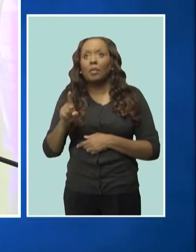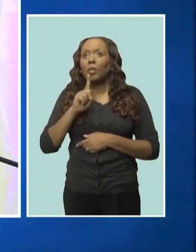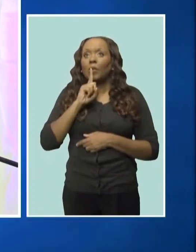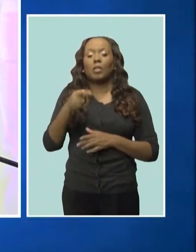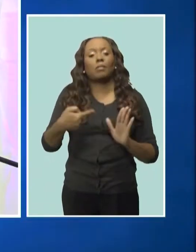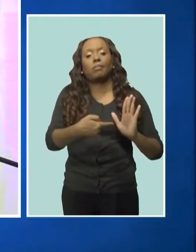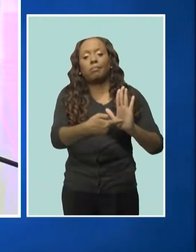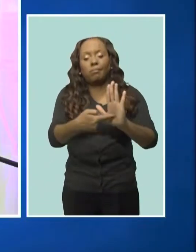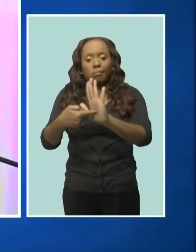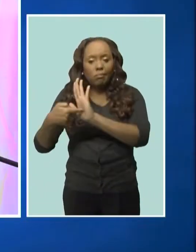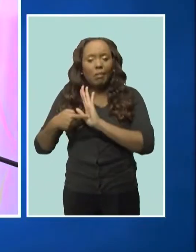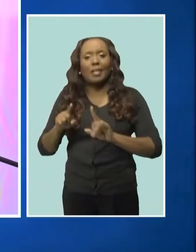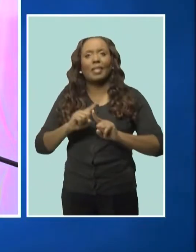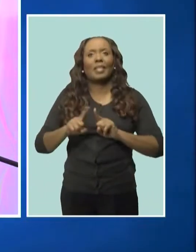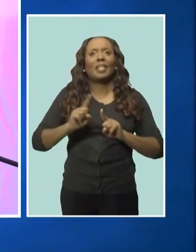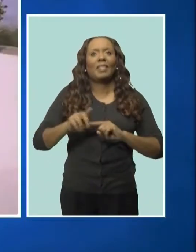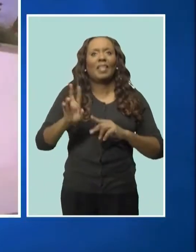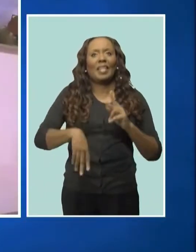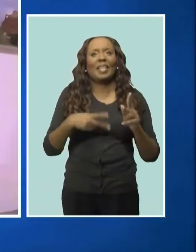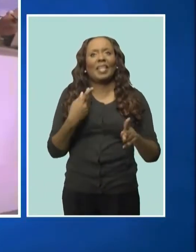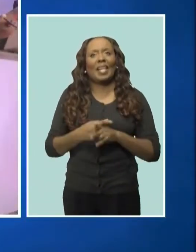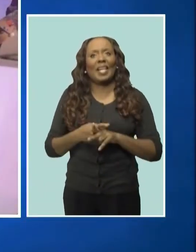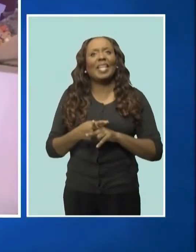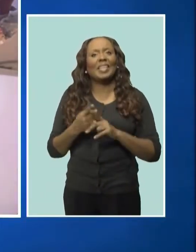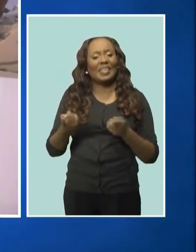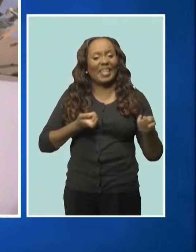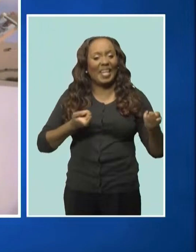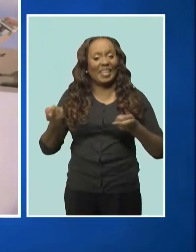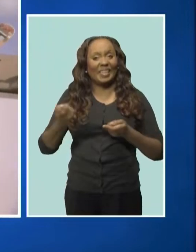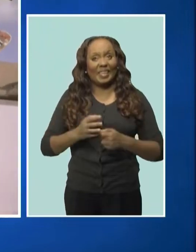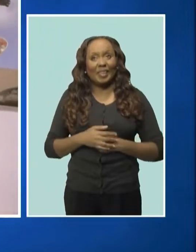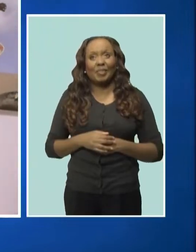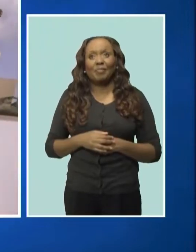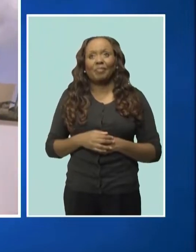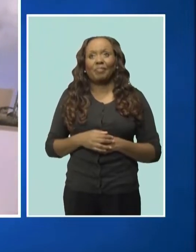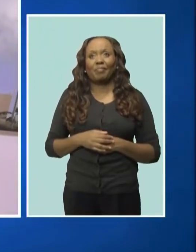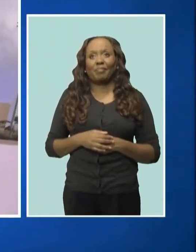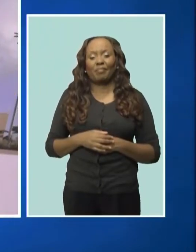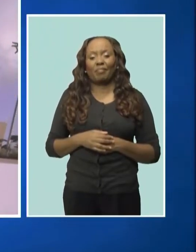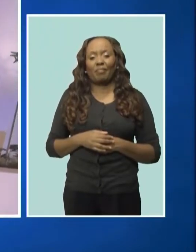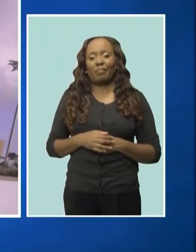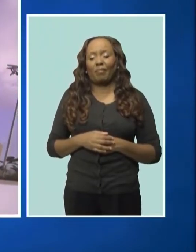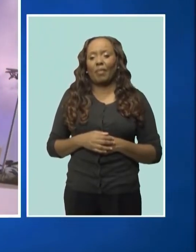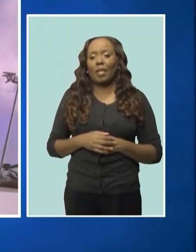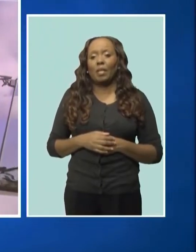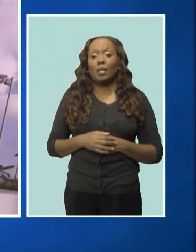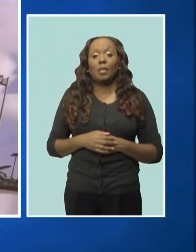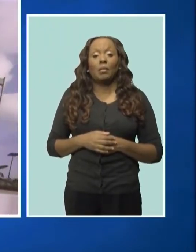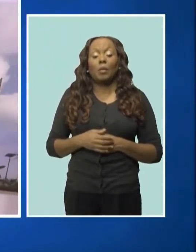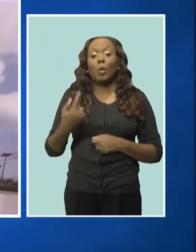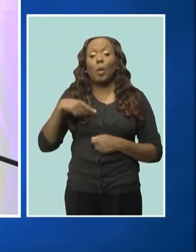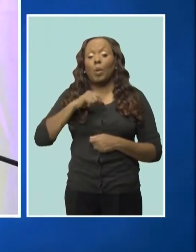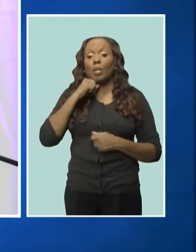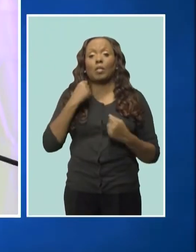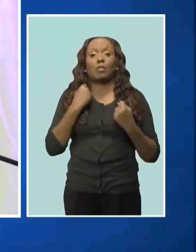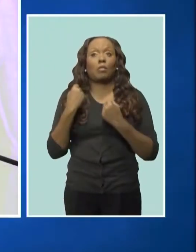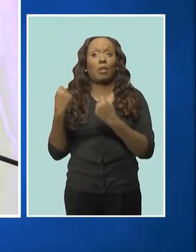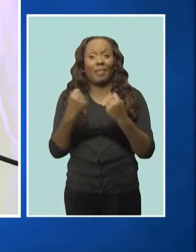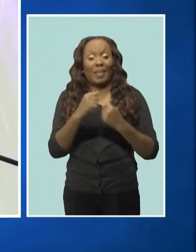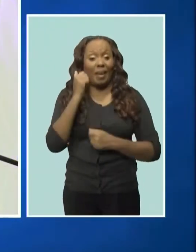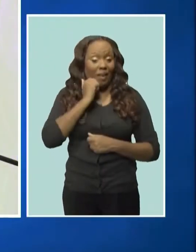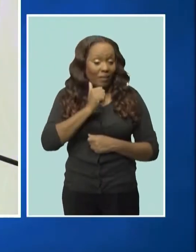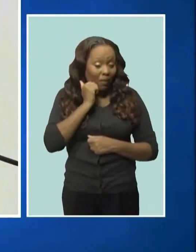roller skating into the different communities. The bus will not be going out on the road every day. We will still